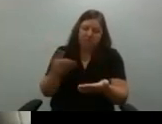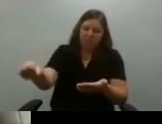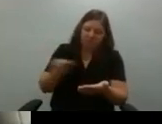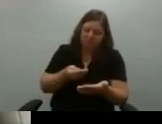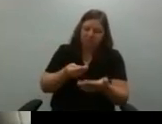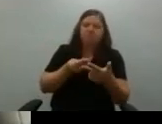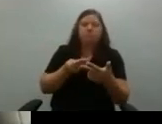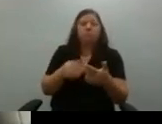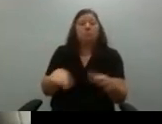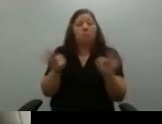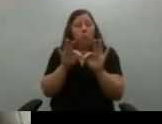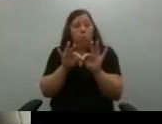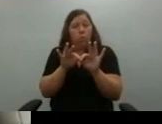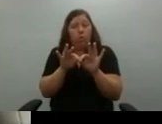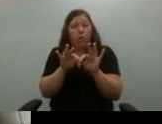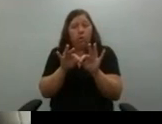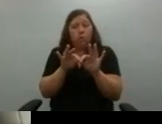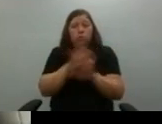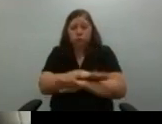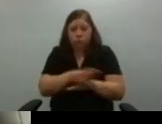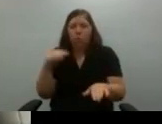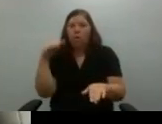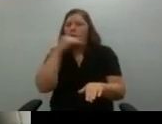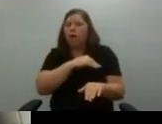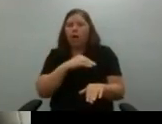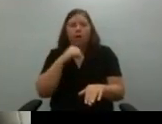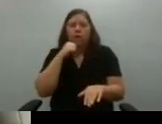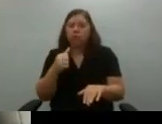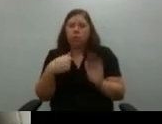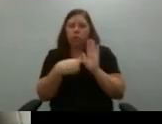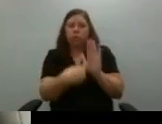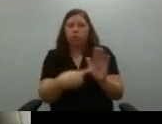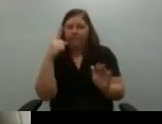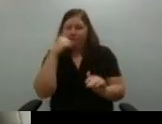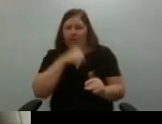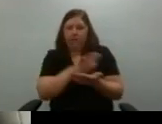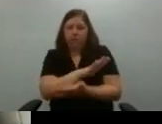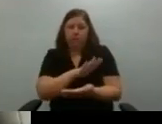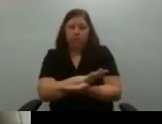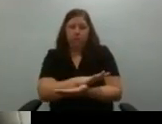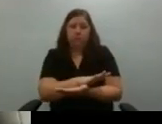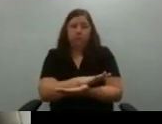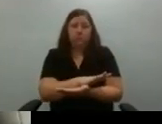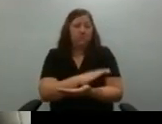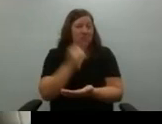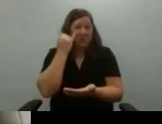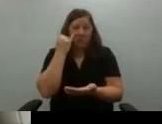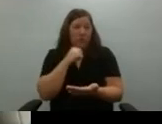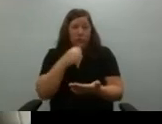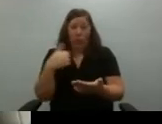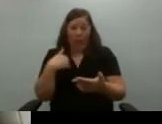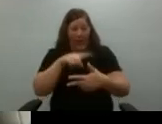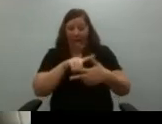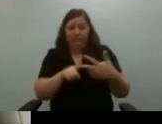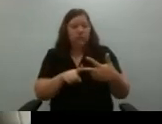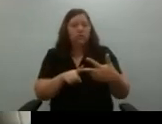important to remember to not lie and to not show any false documents. Even if you don't have the valid